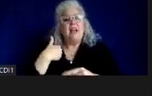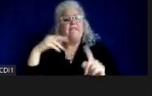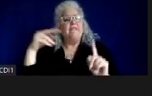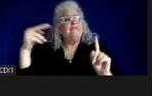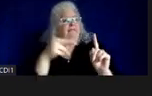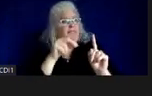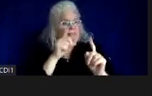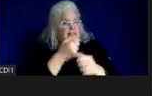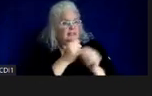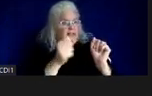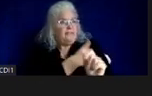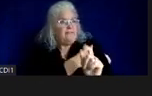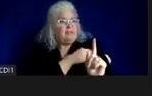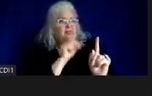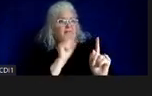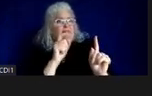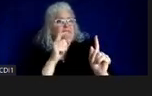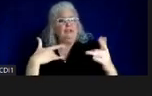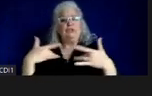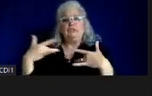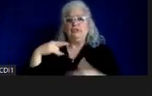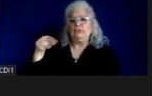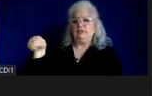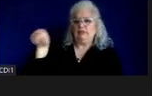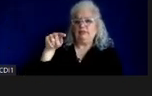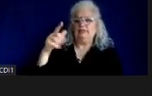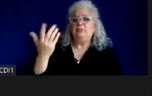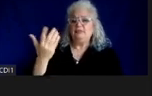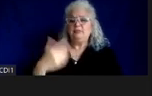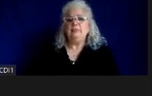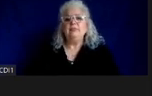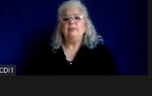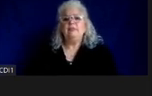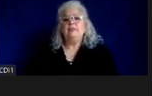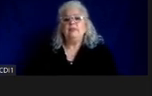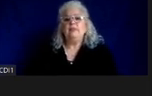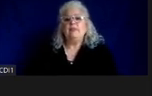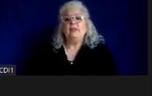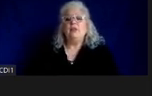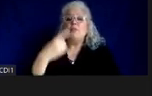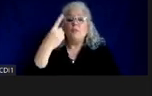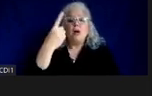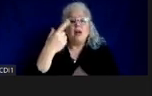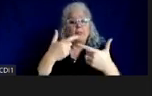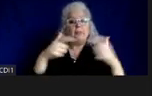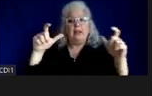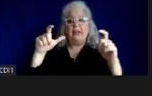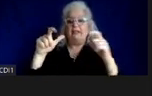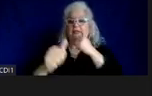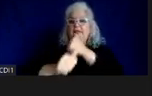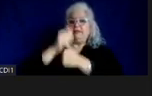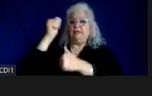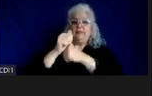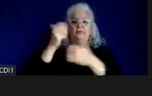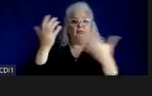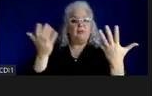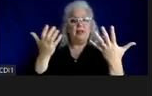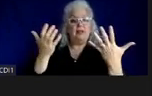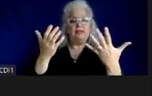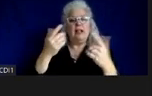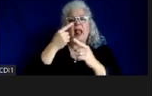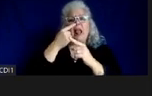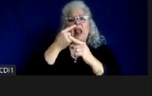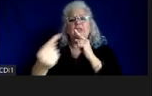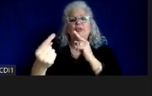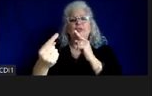I've talked about that. So again, if somebody has specifically a diagnosis of anaphylaxis, or if you're allergic to the ingredients, you're recommended to not